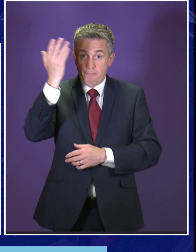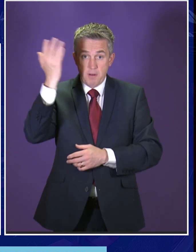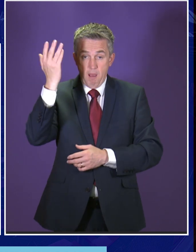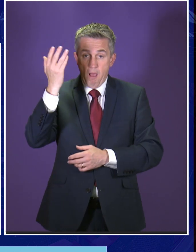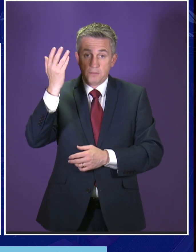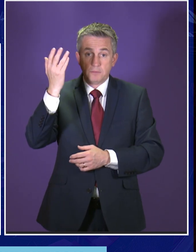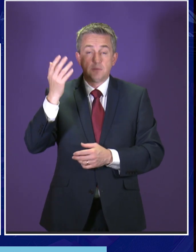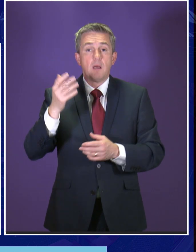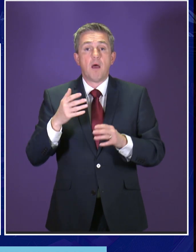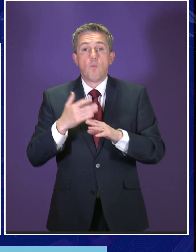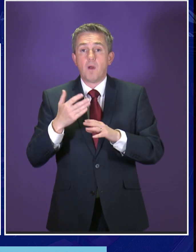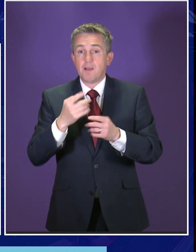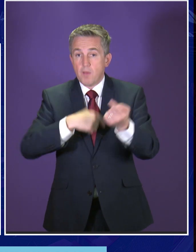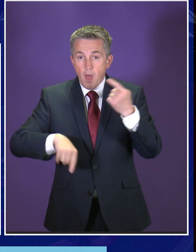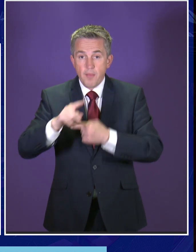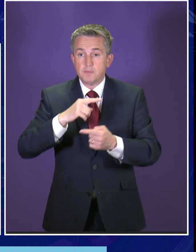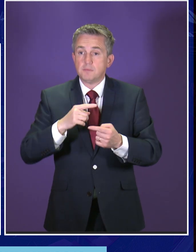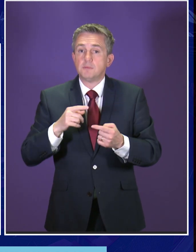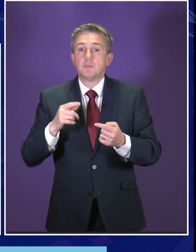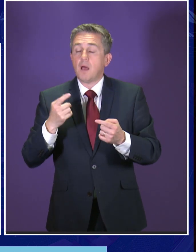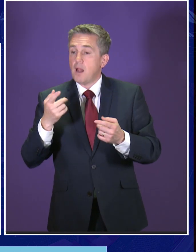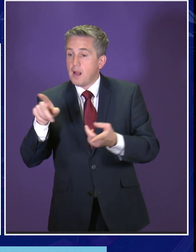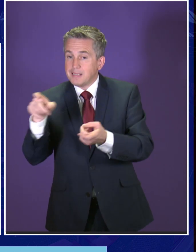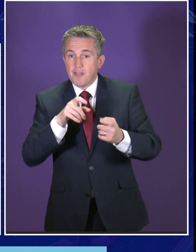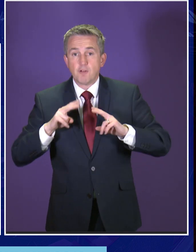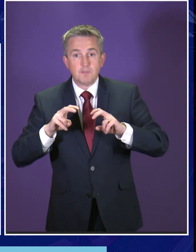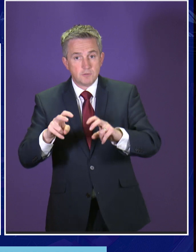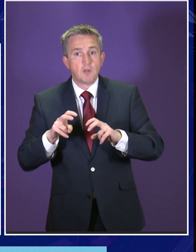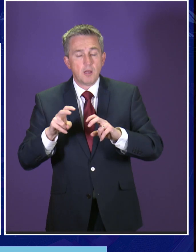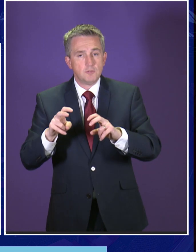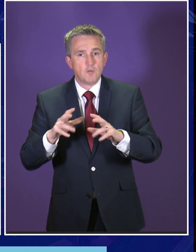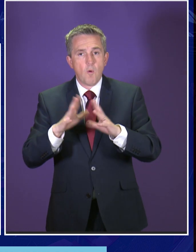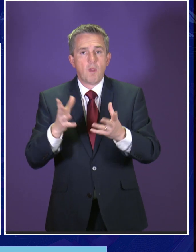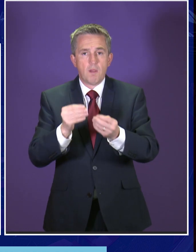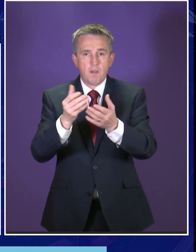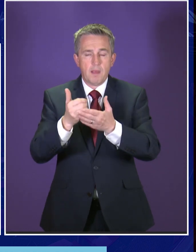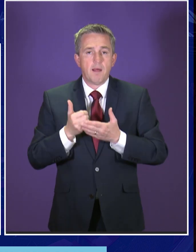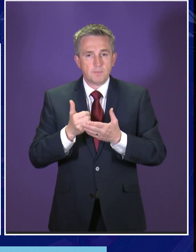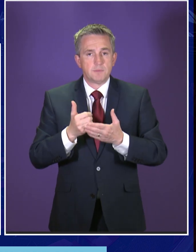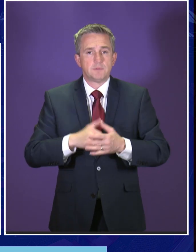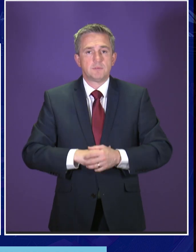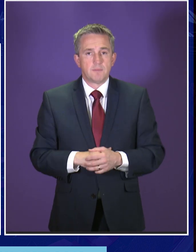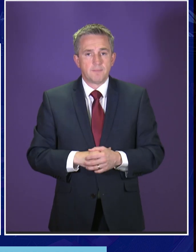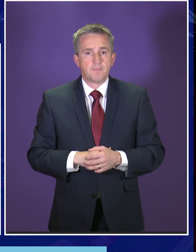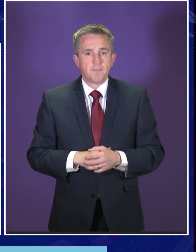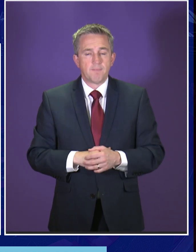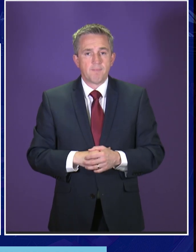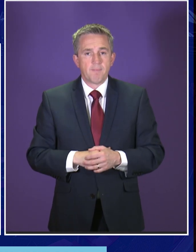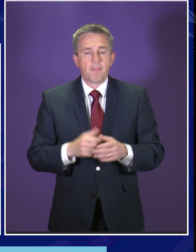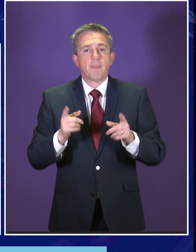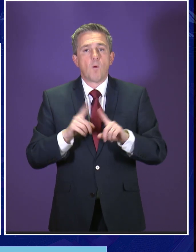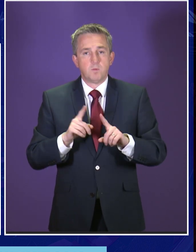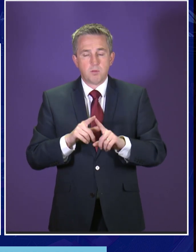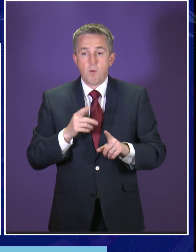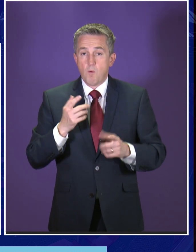and stakeholders, research and documentation. And finally, reciprocal participation in local and international